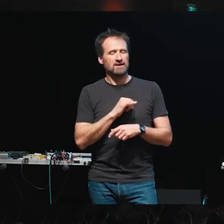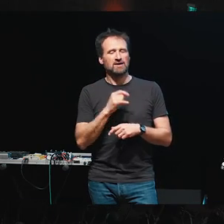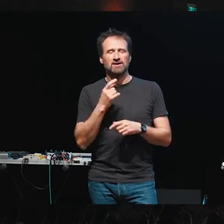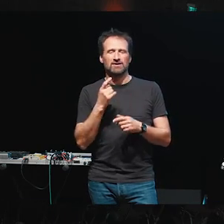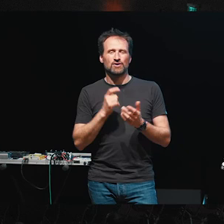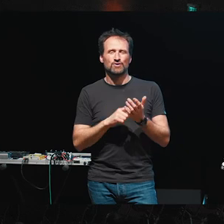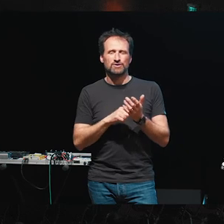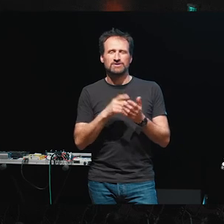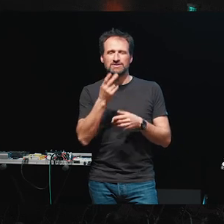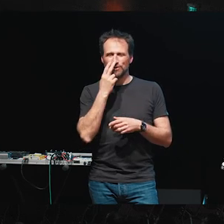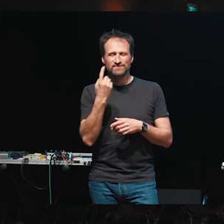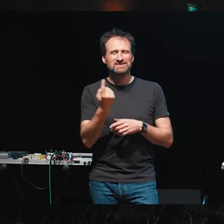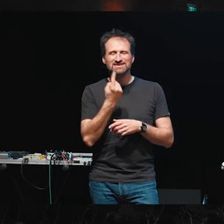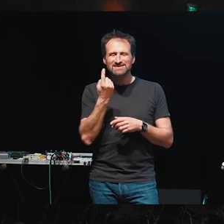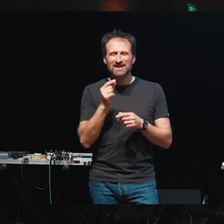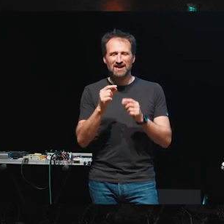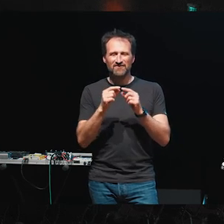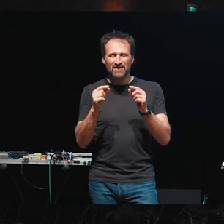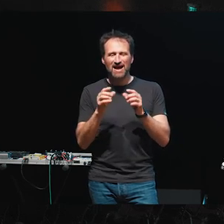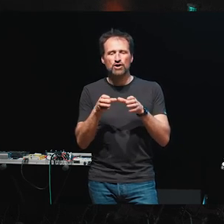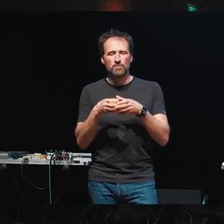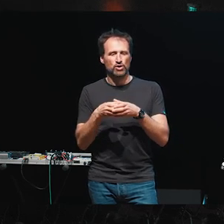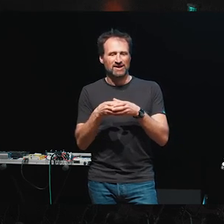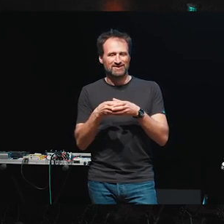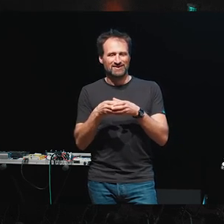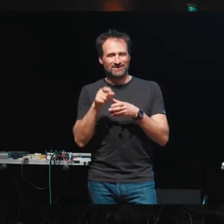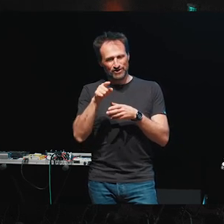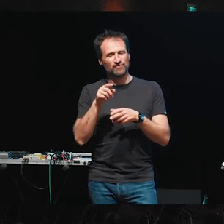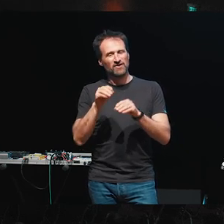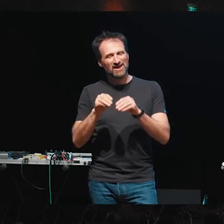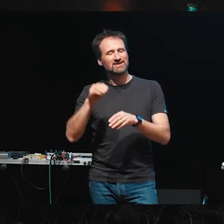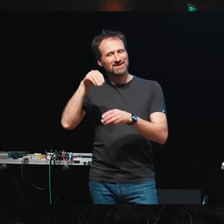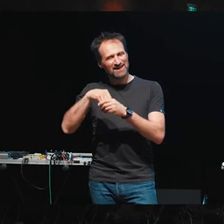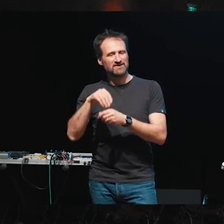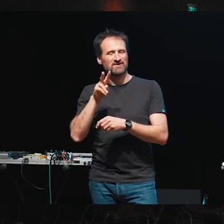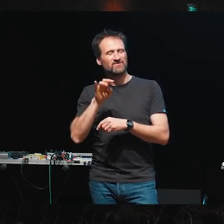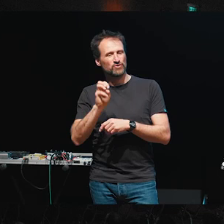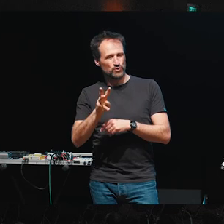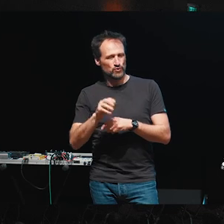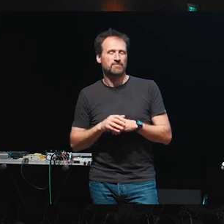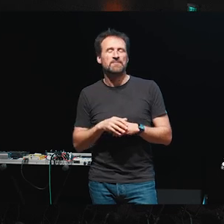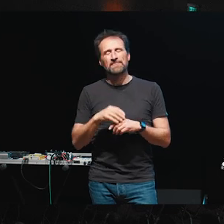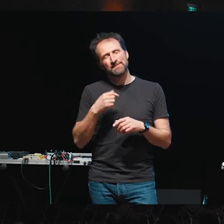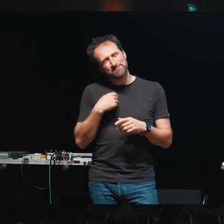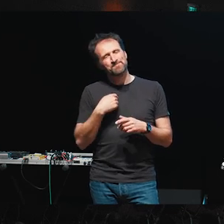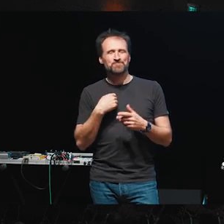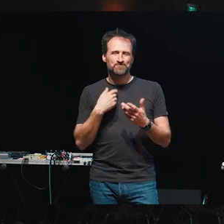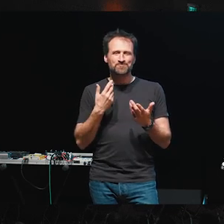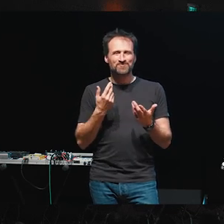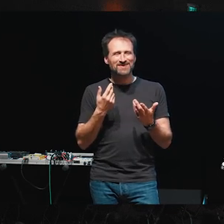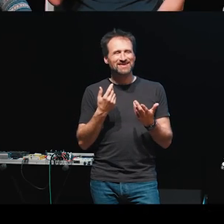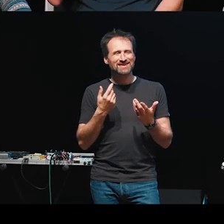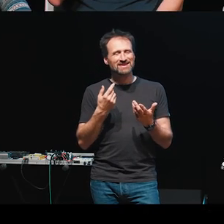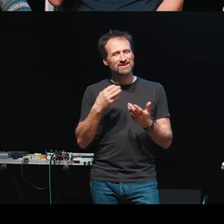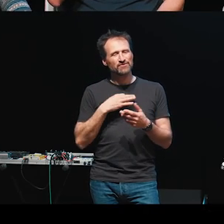a single file component that you would use in Vue. So for me, it's a sign that, that standard people